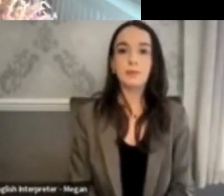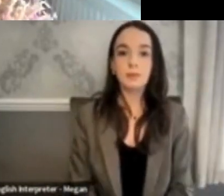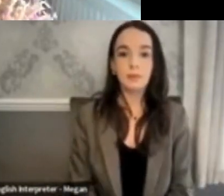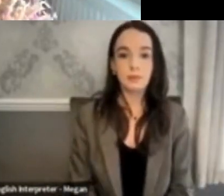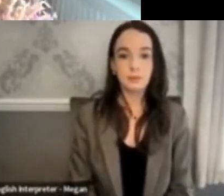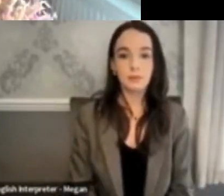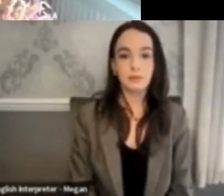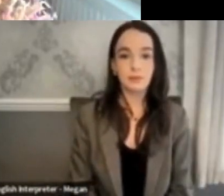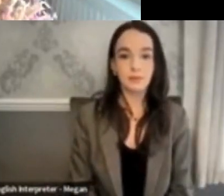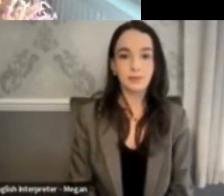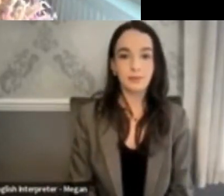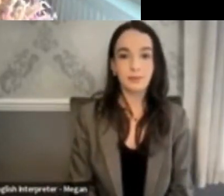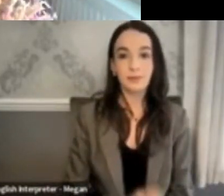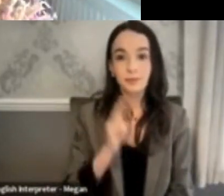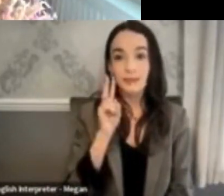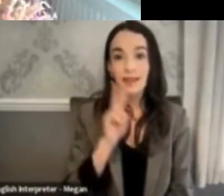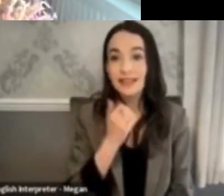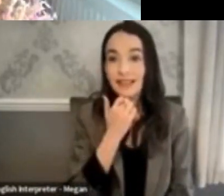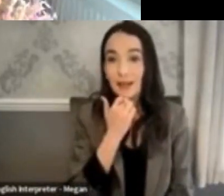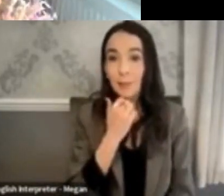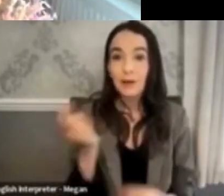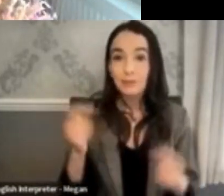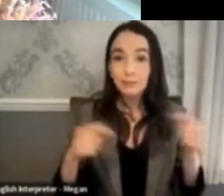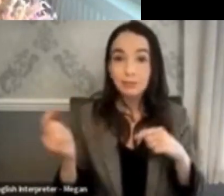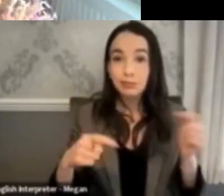Still got some people coming in.